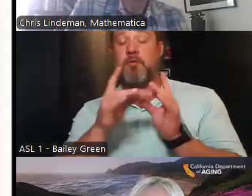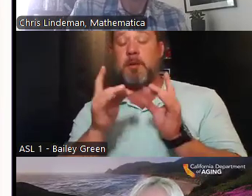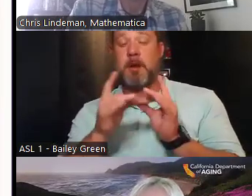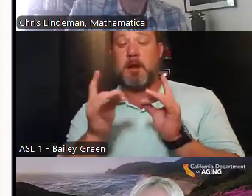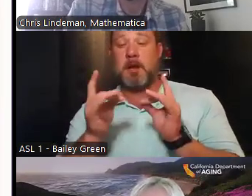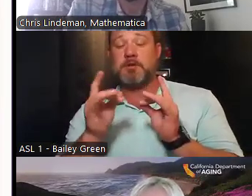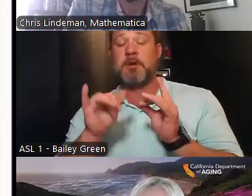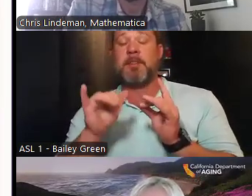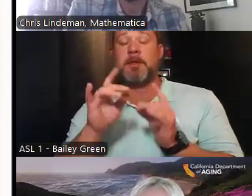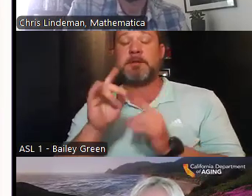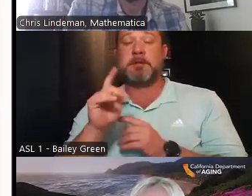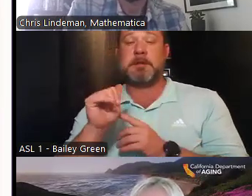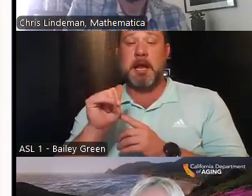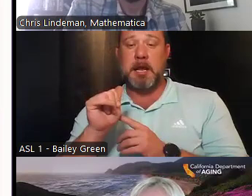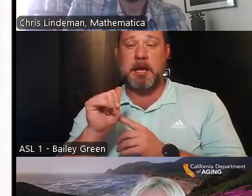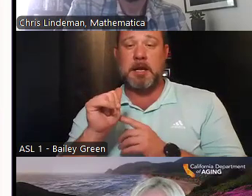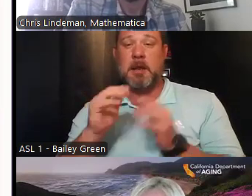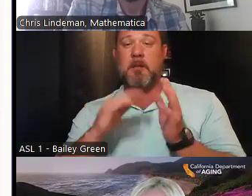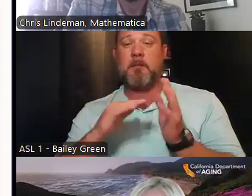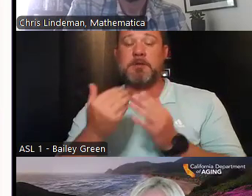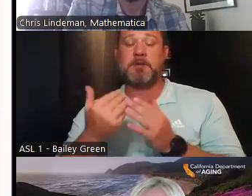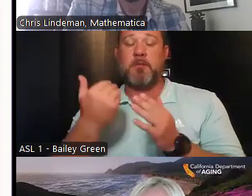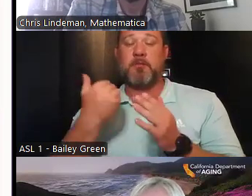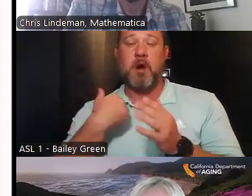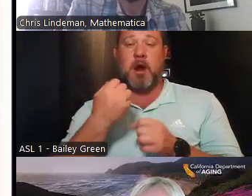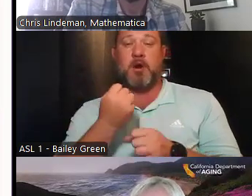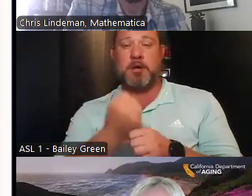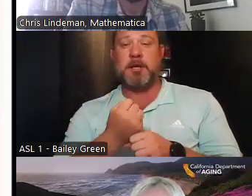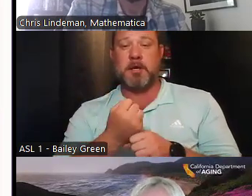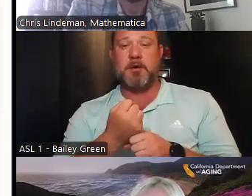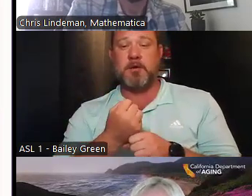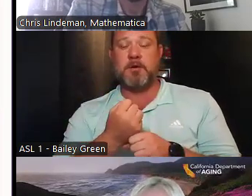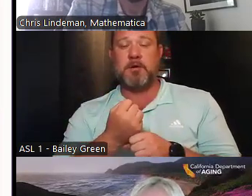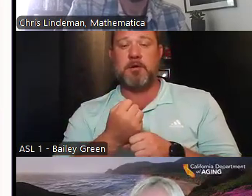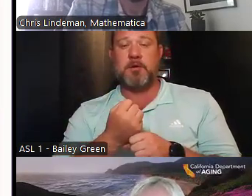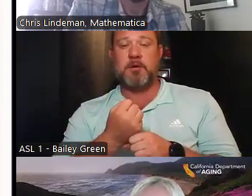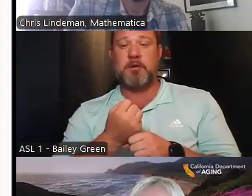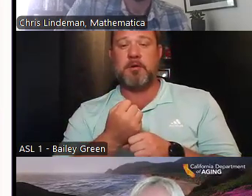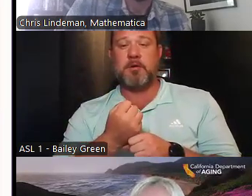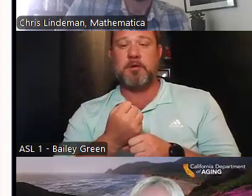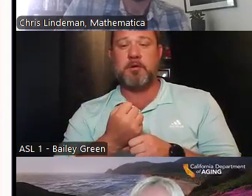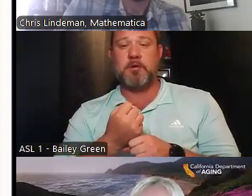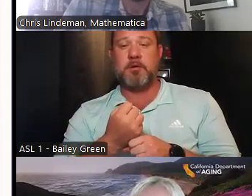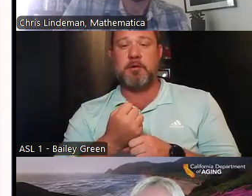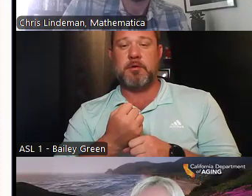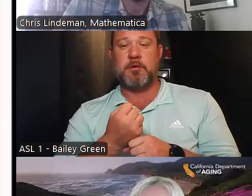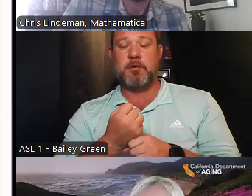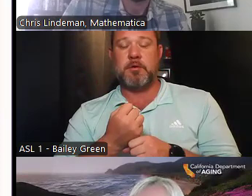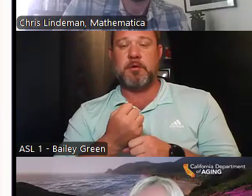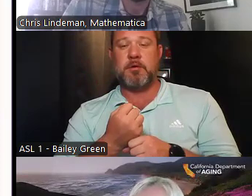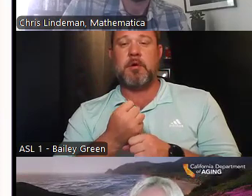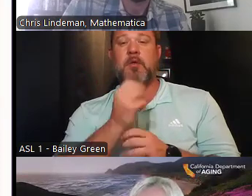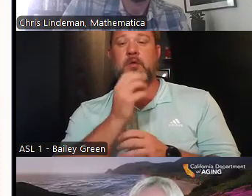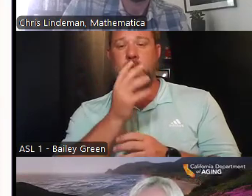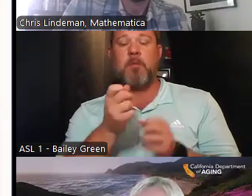this data is based on prior fiscal year data that was available. There will